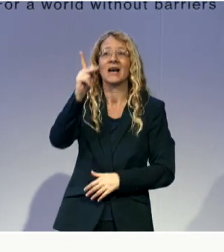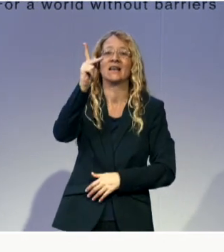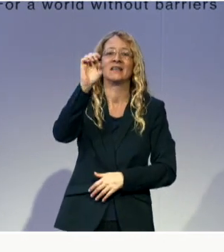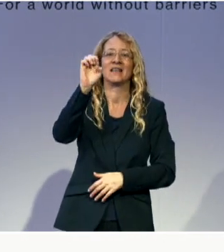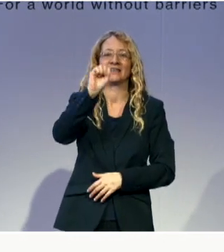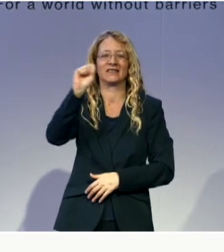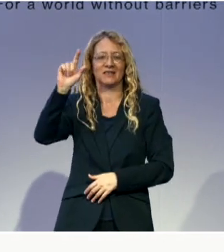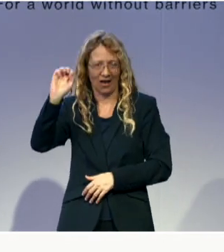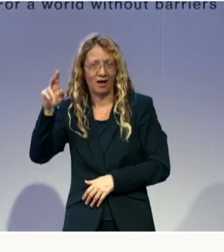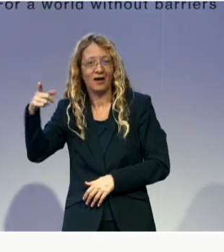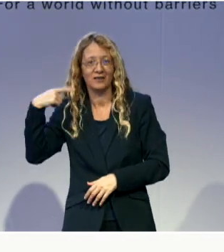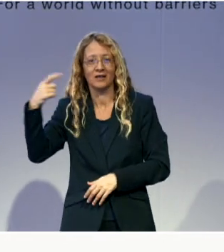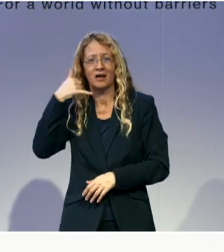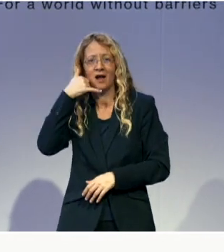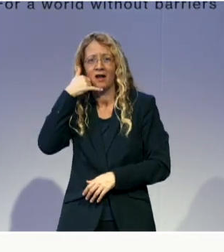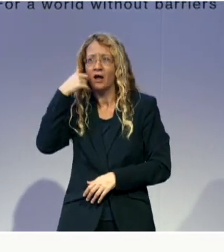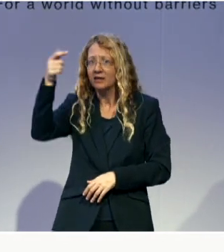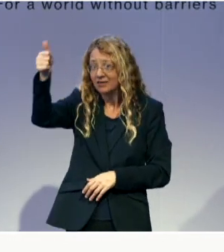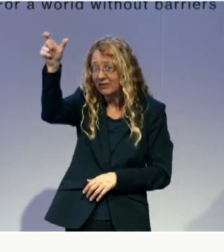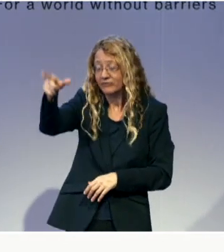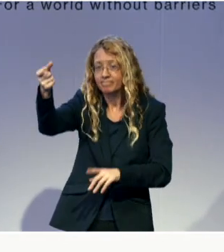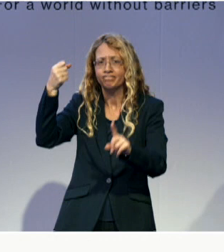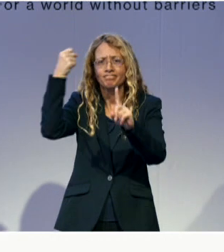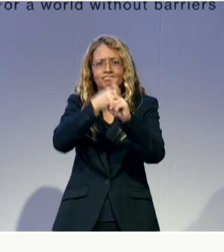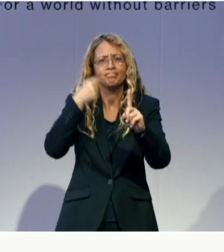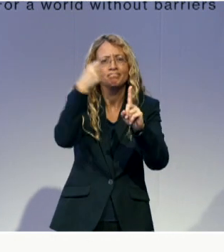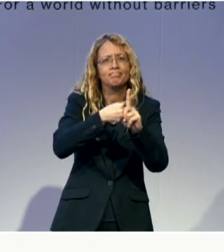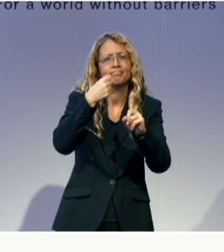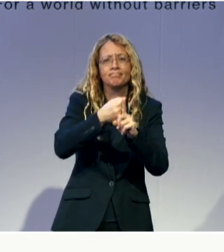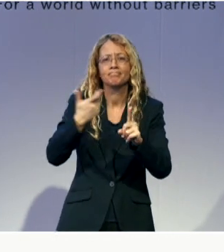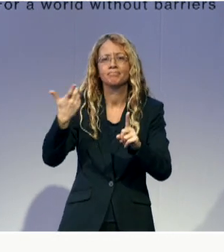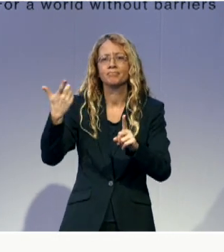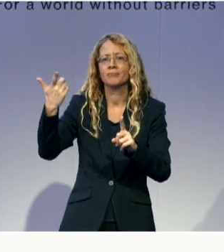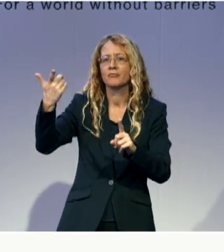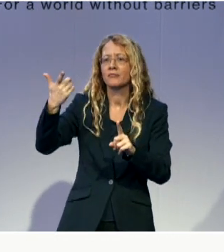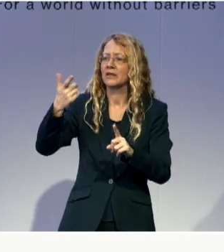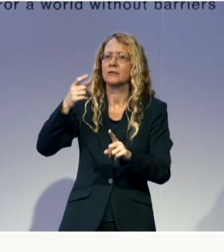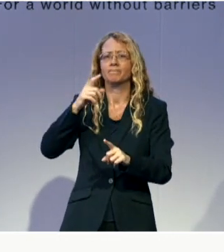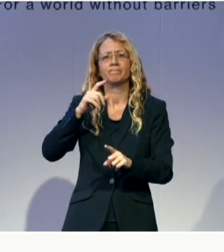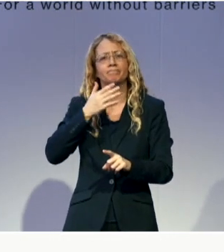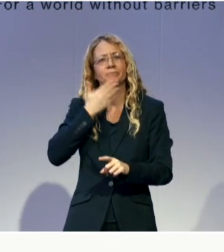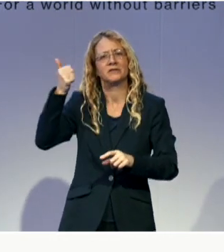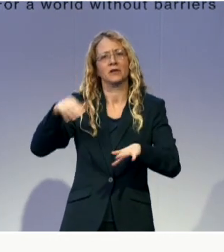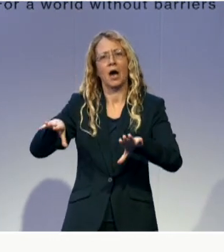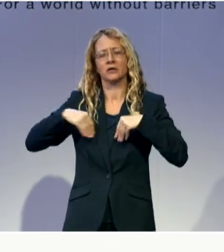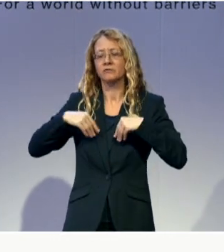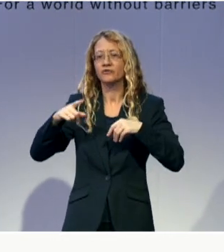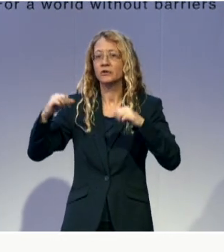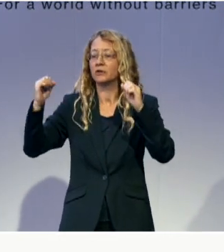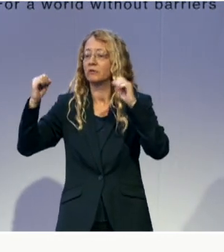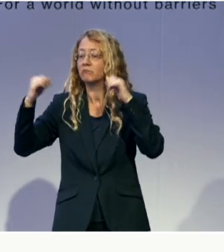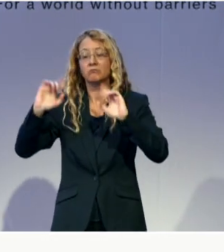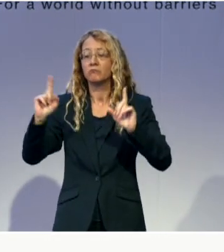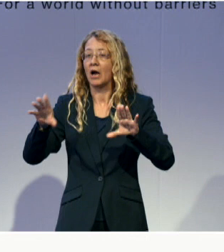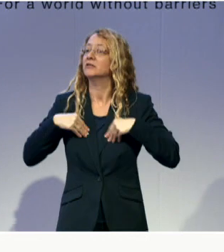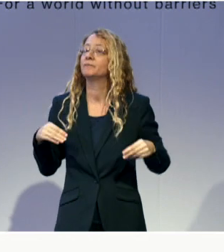not accept anything but the absolute best, no compromising, for the inclusion of people with